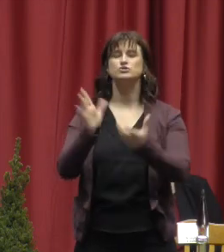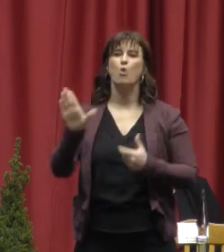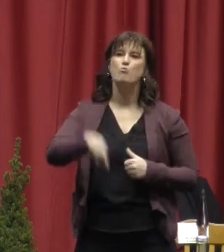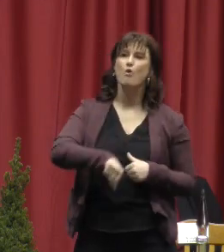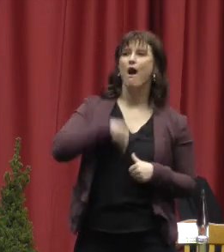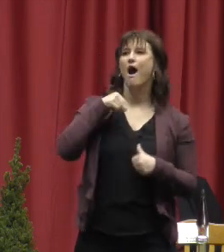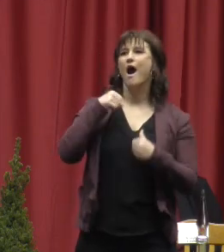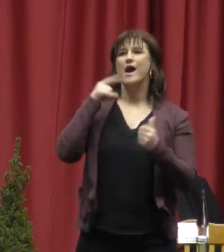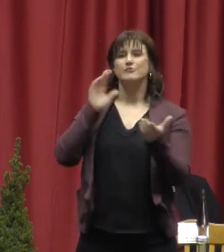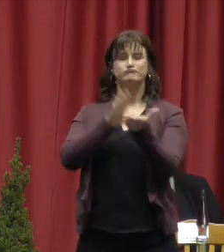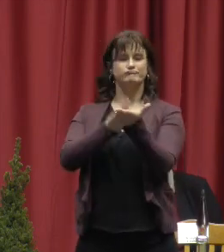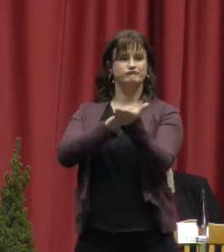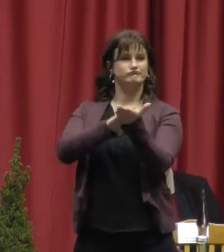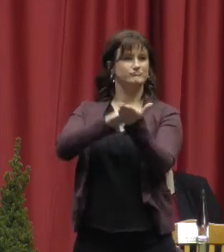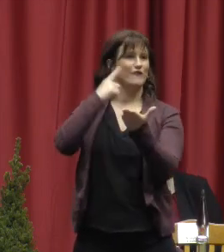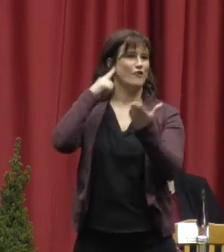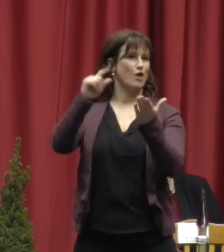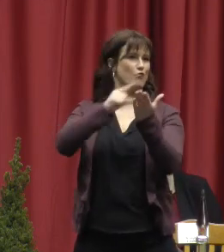for your graduates.